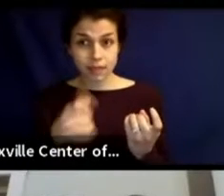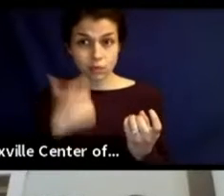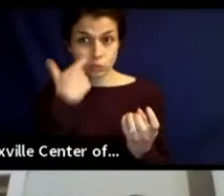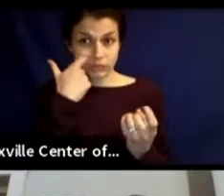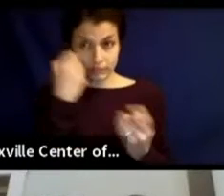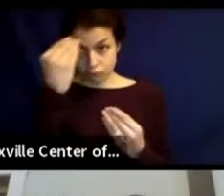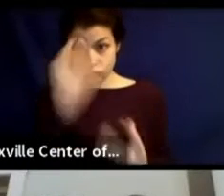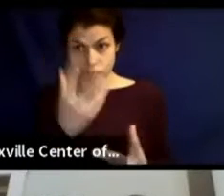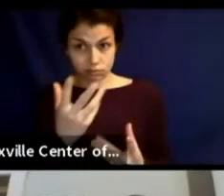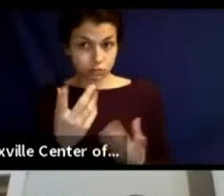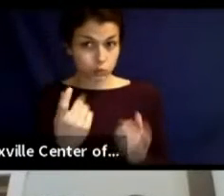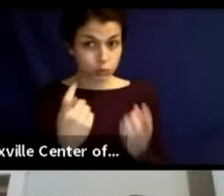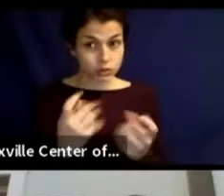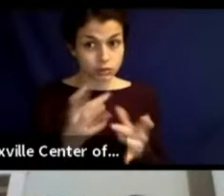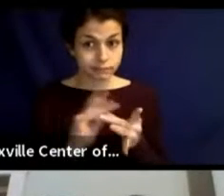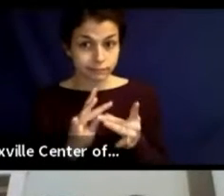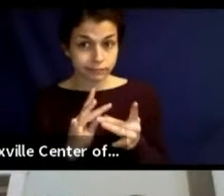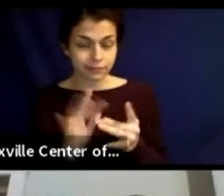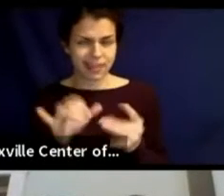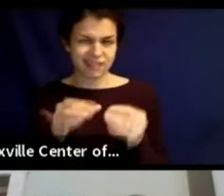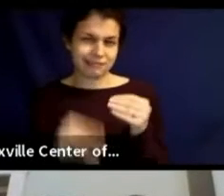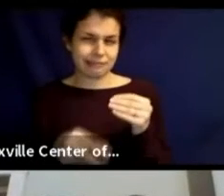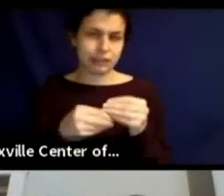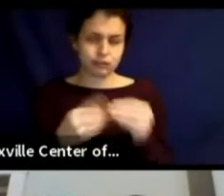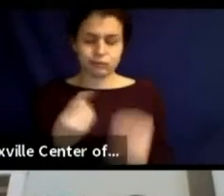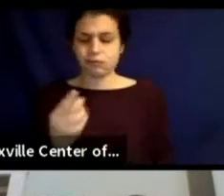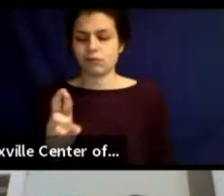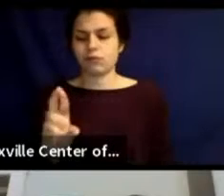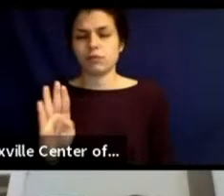an addition to Dr. Buchanan's report?